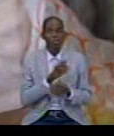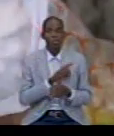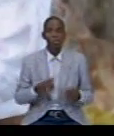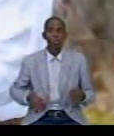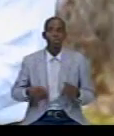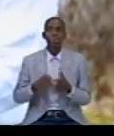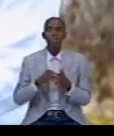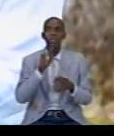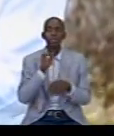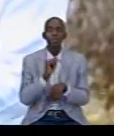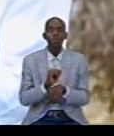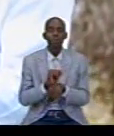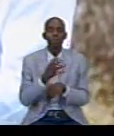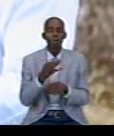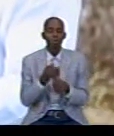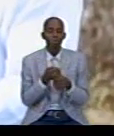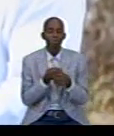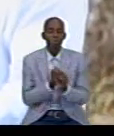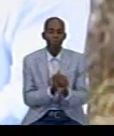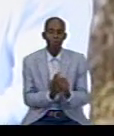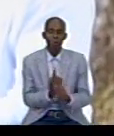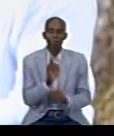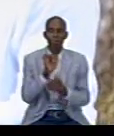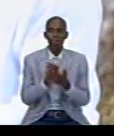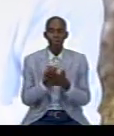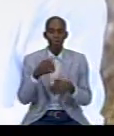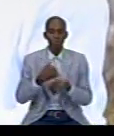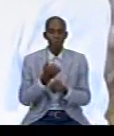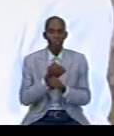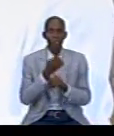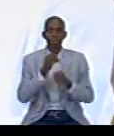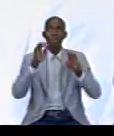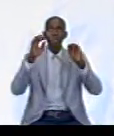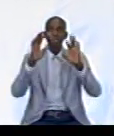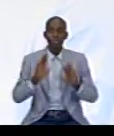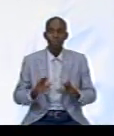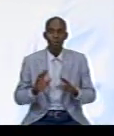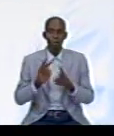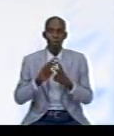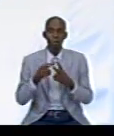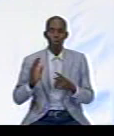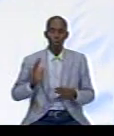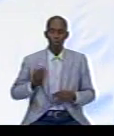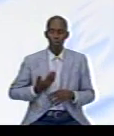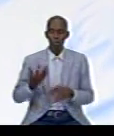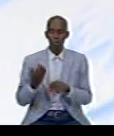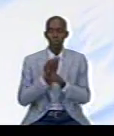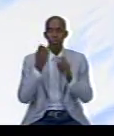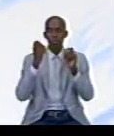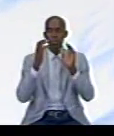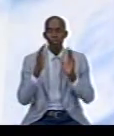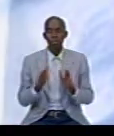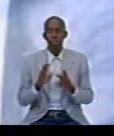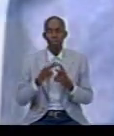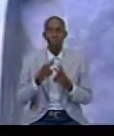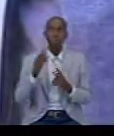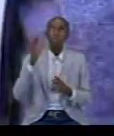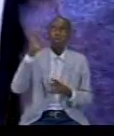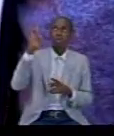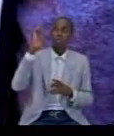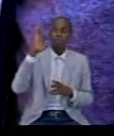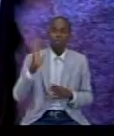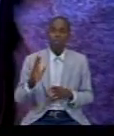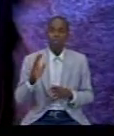follow-up that makes the preacher or the soul winner or the evangelist or the mature